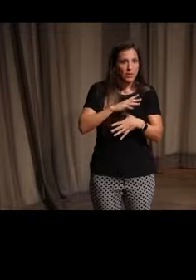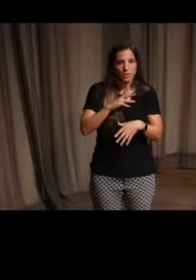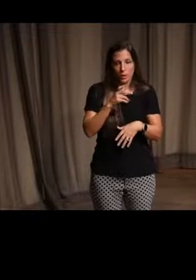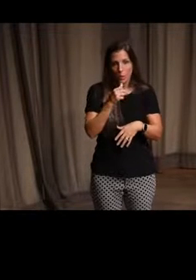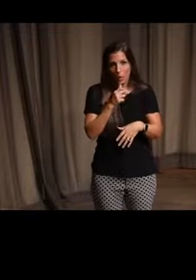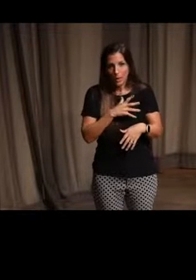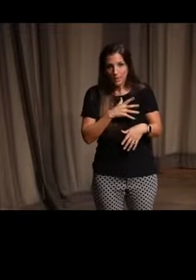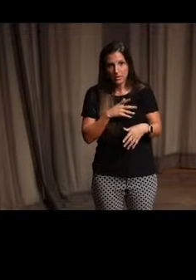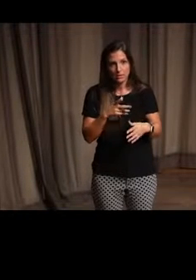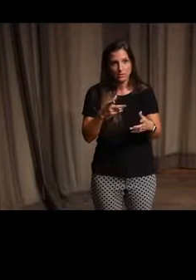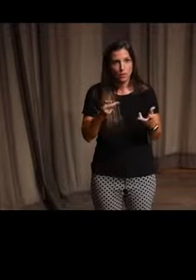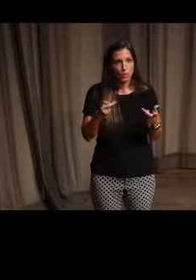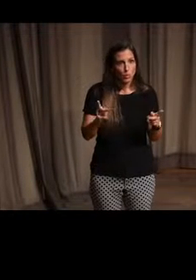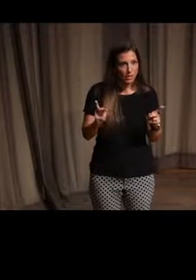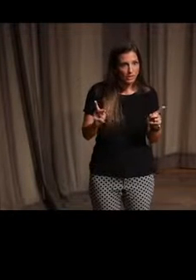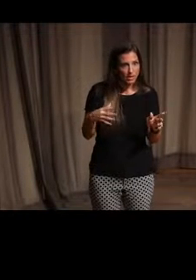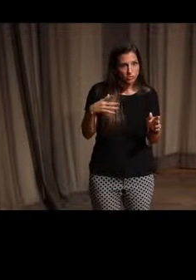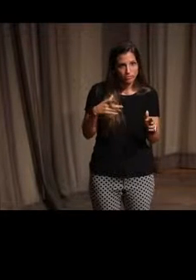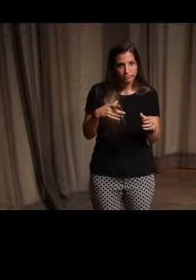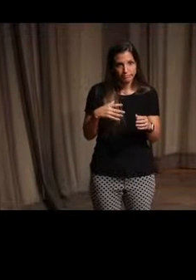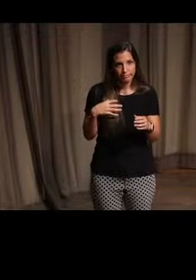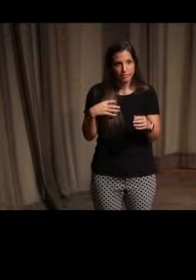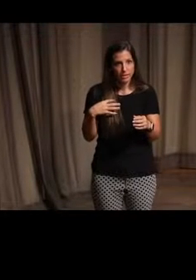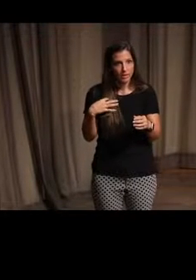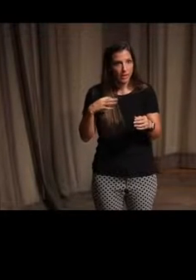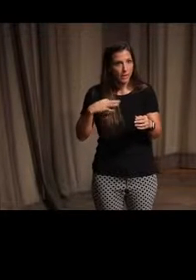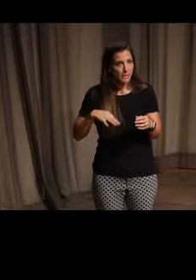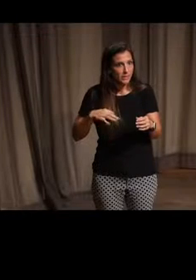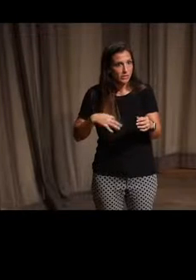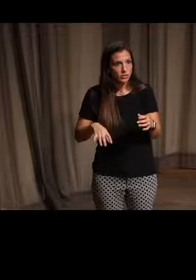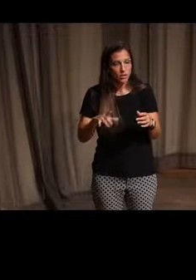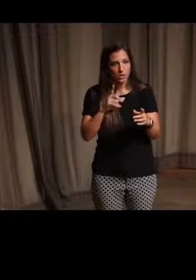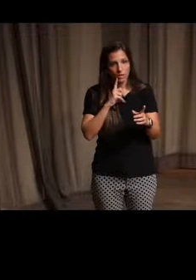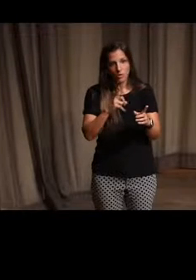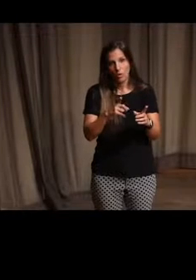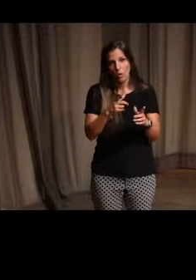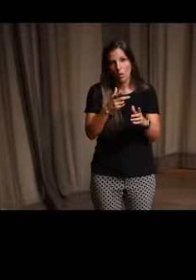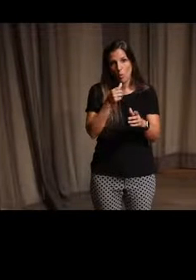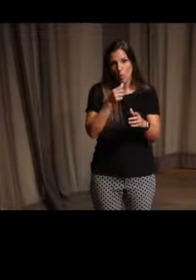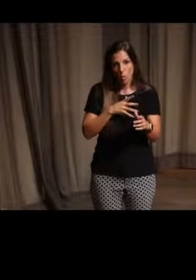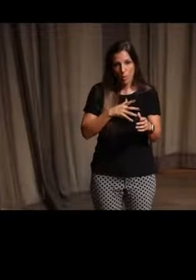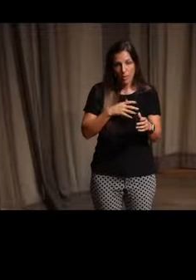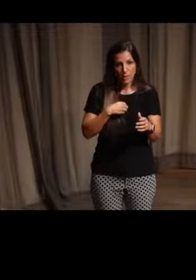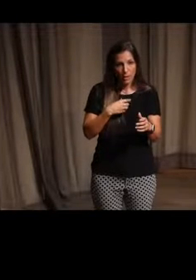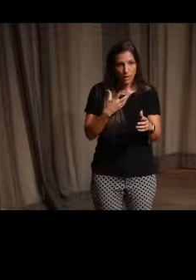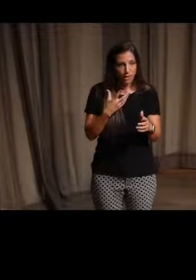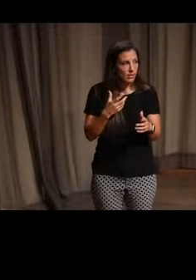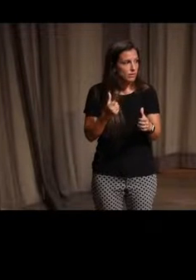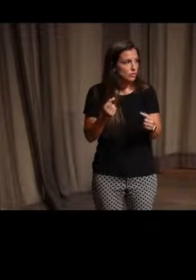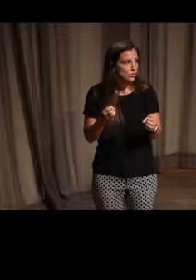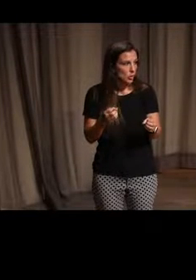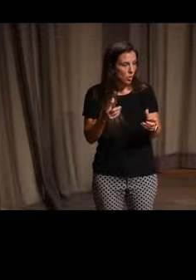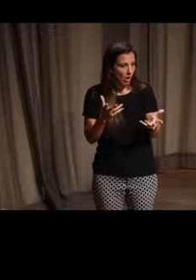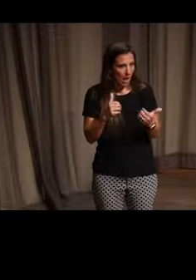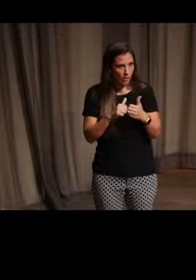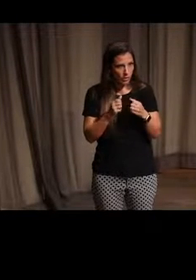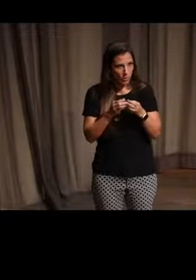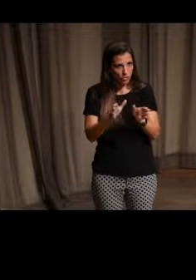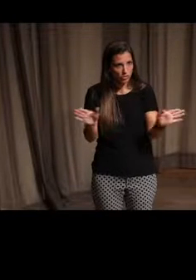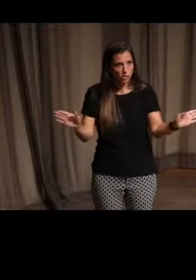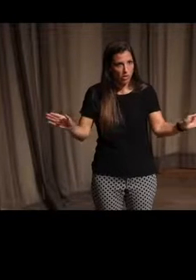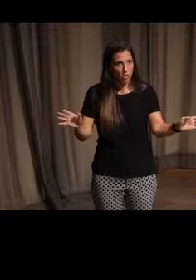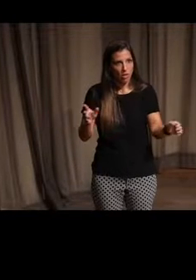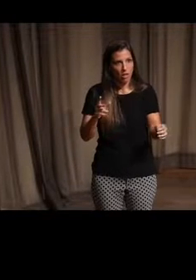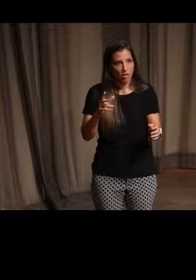like, how do you ensure, like, your art is reaching, like, a wider, you know, audience?